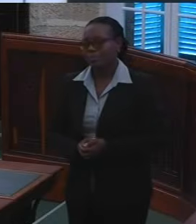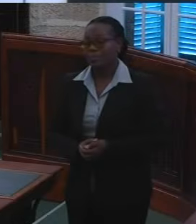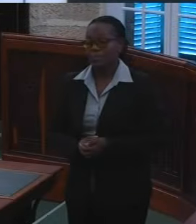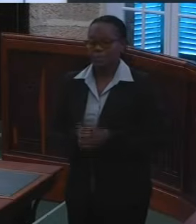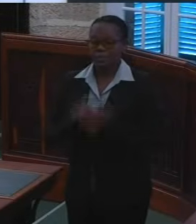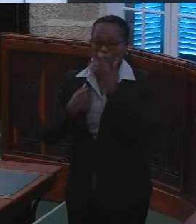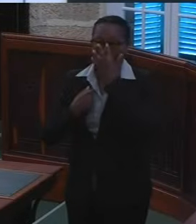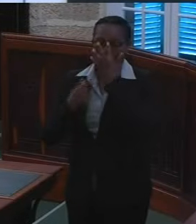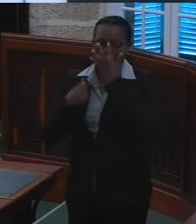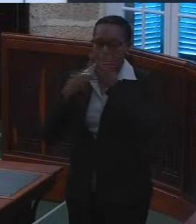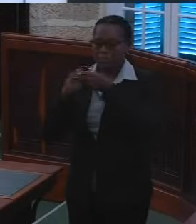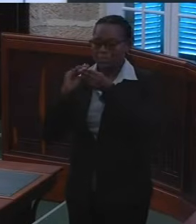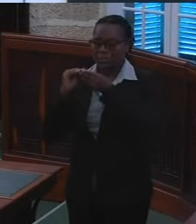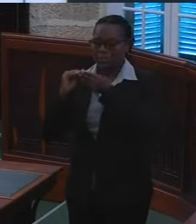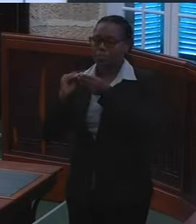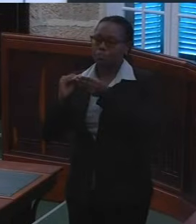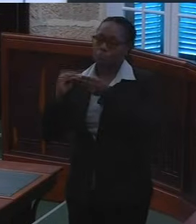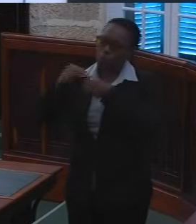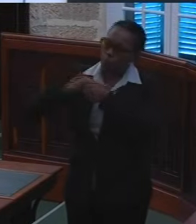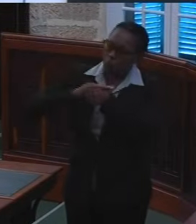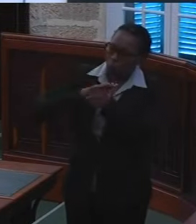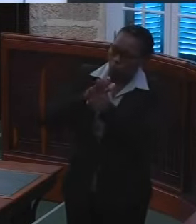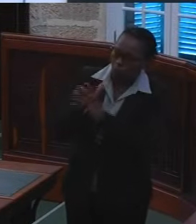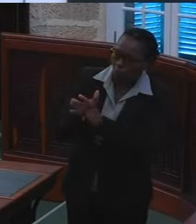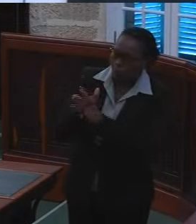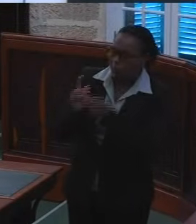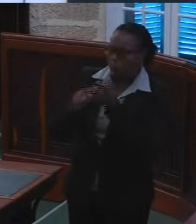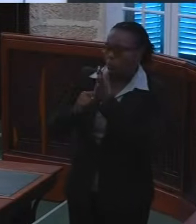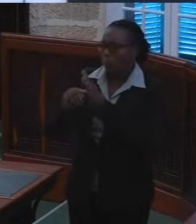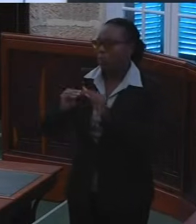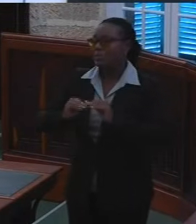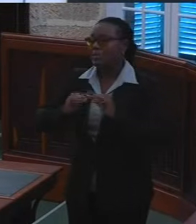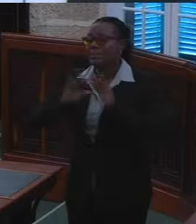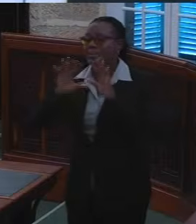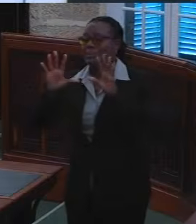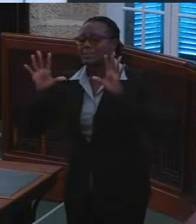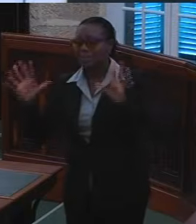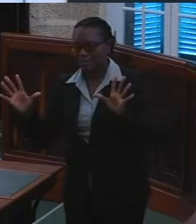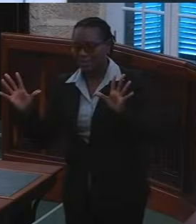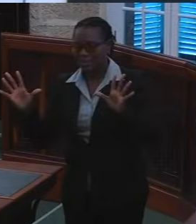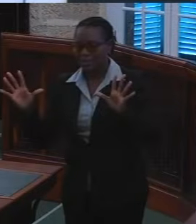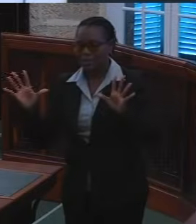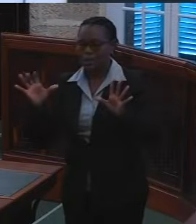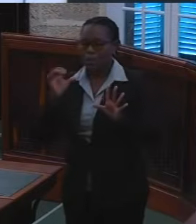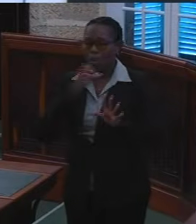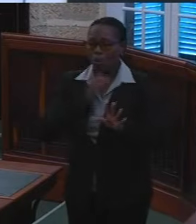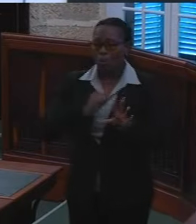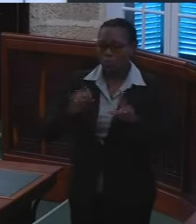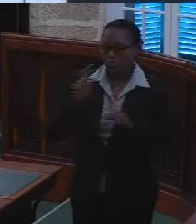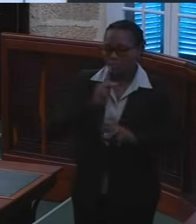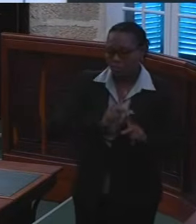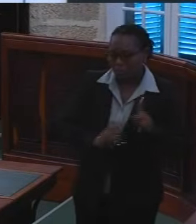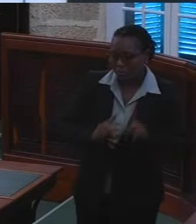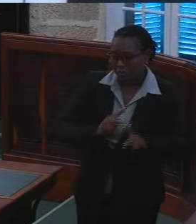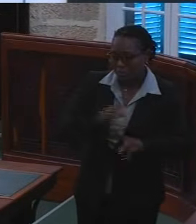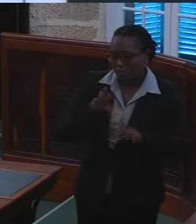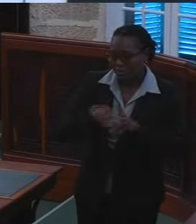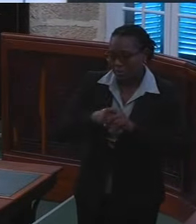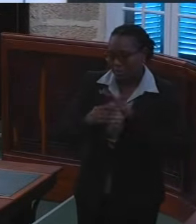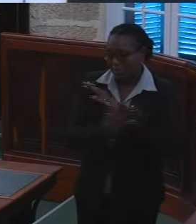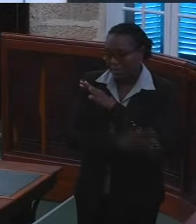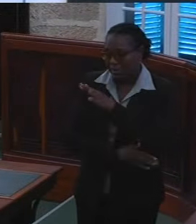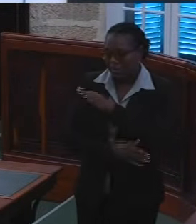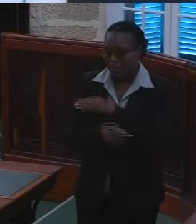is that COVID showed us very clearly that older persons in this country are